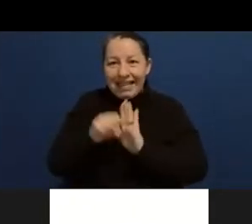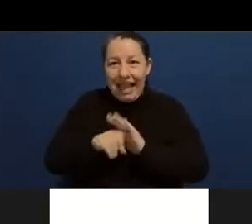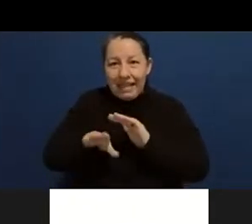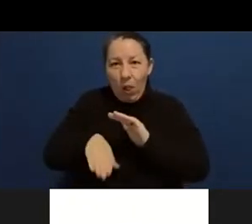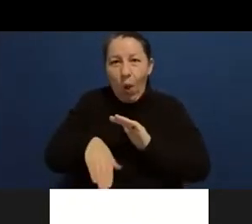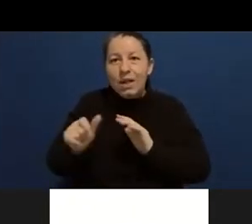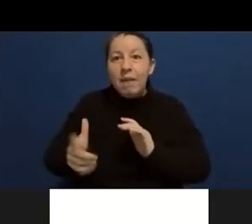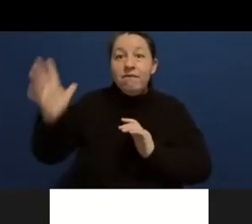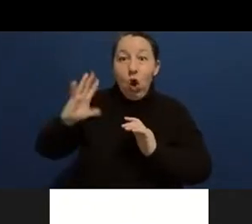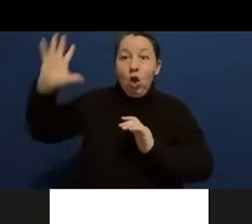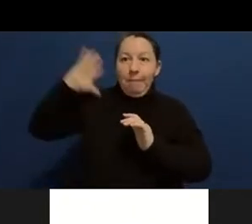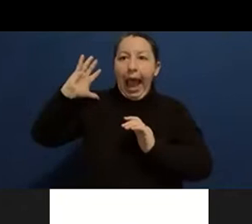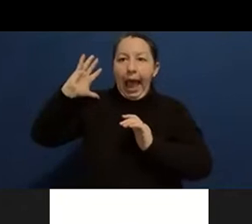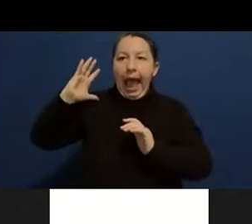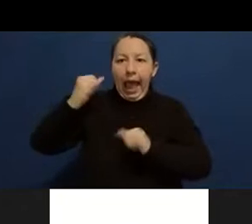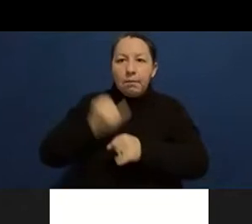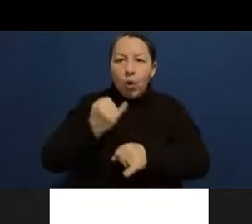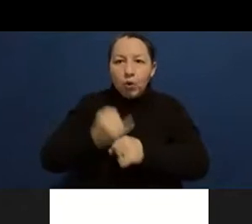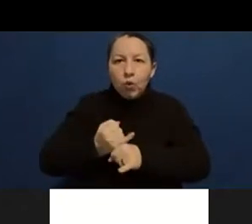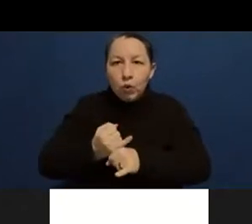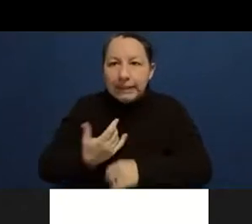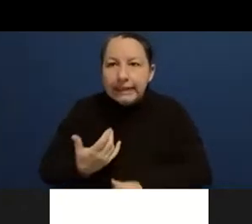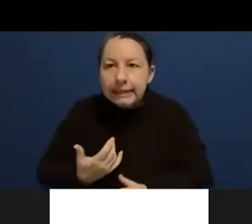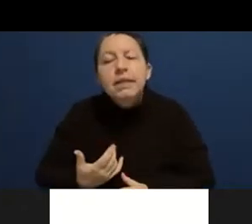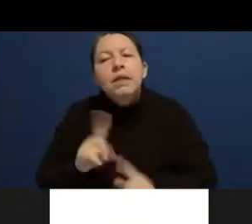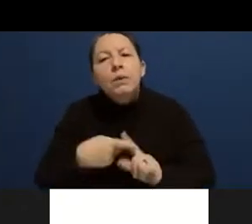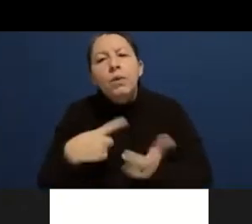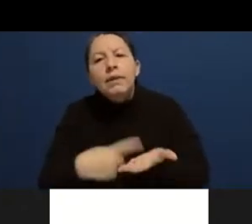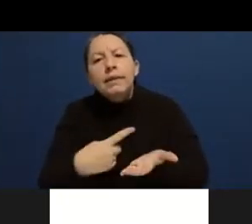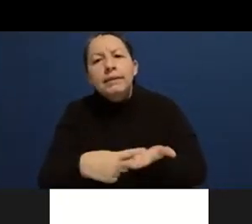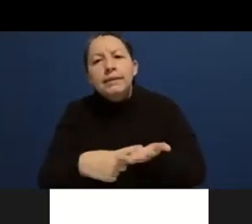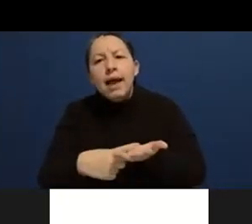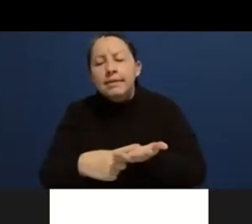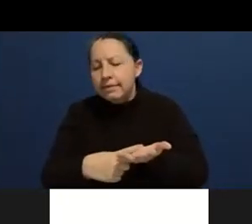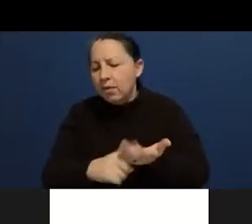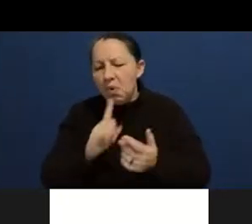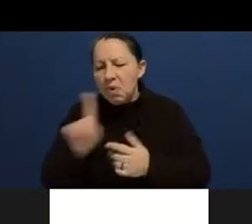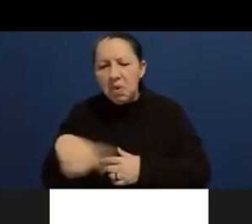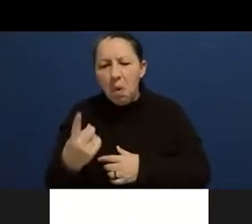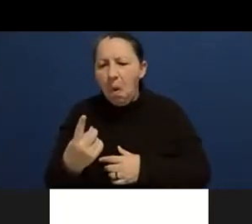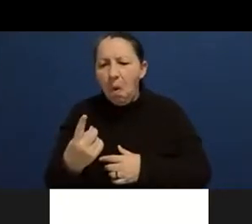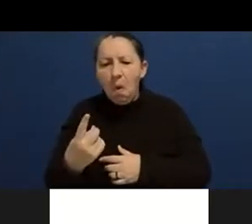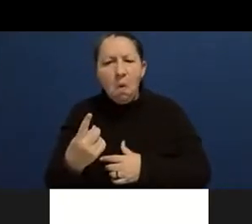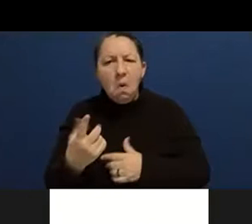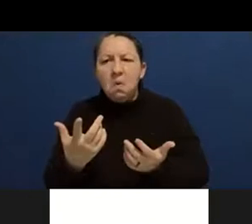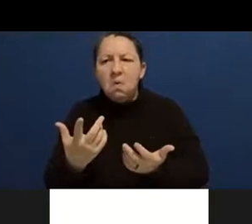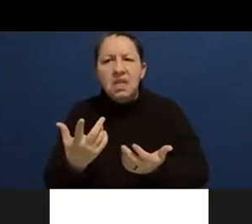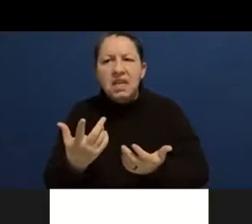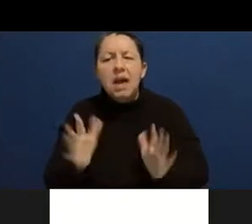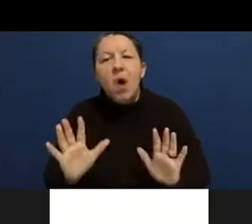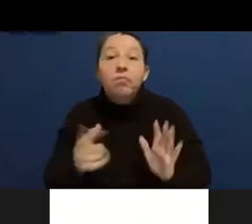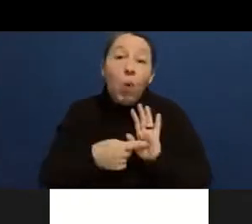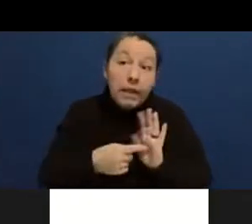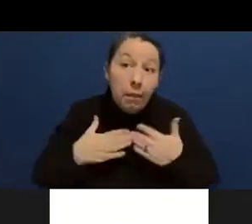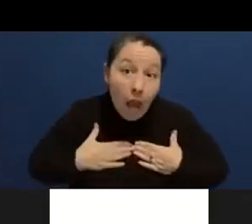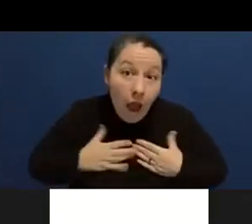back. So when we talk about that, we're really only talking. So for example, in my